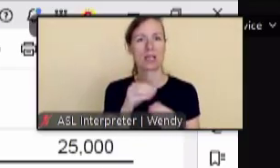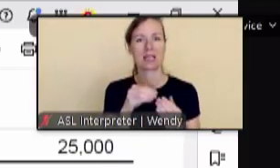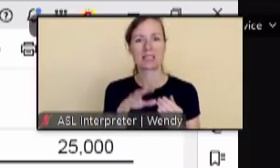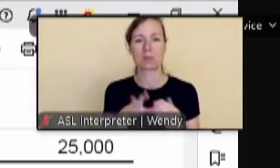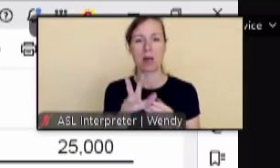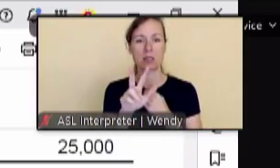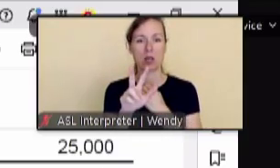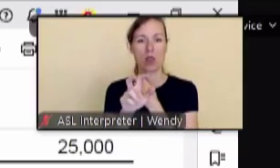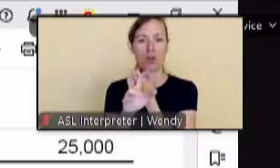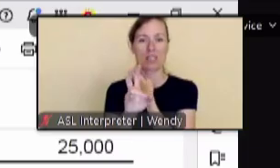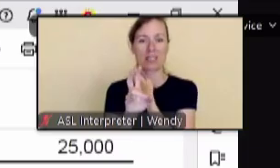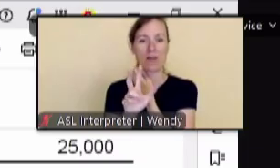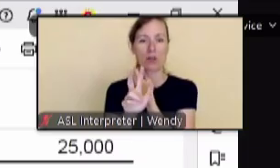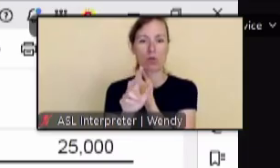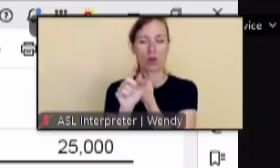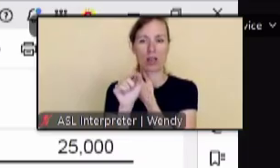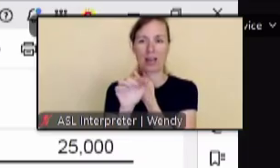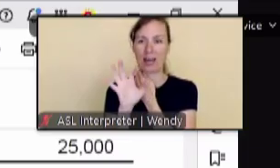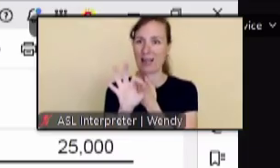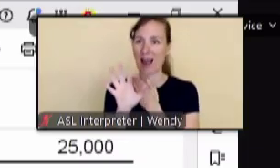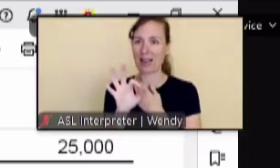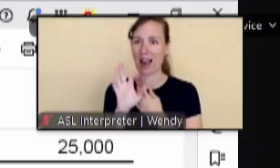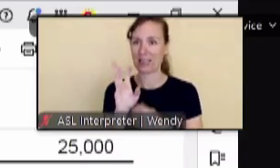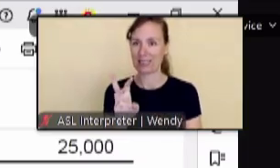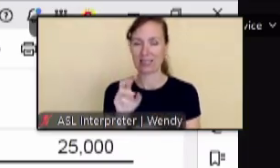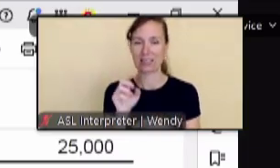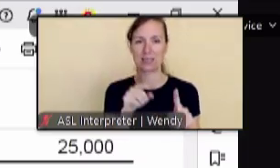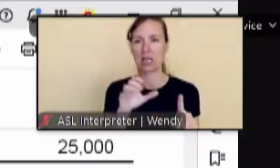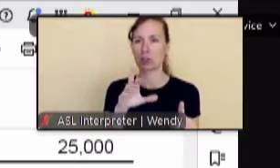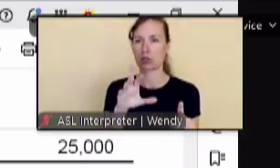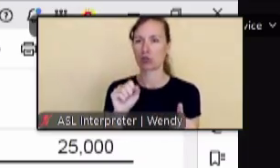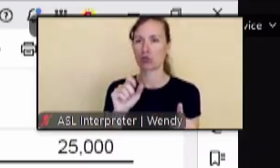$373,996. That's actually the Crestlon project right there.